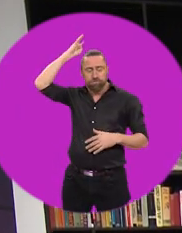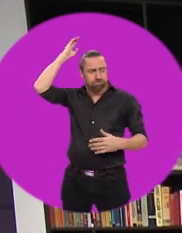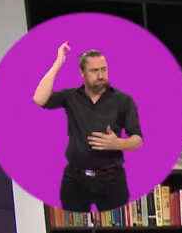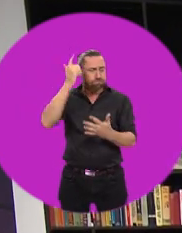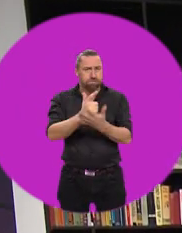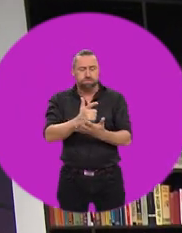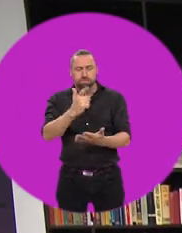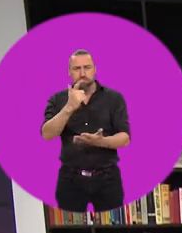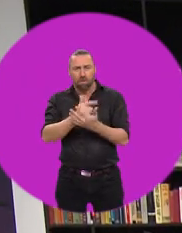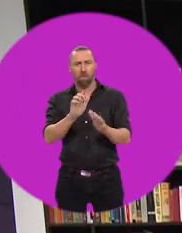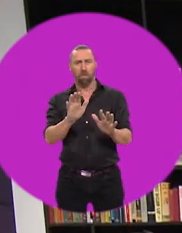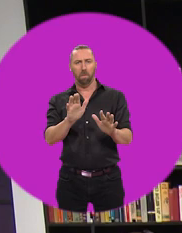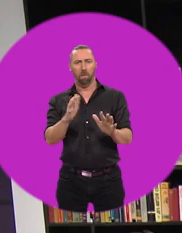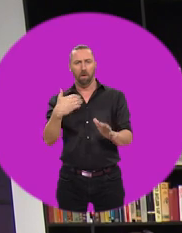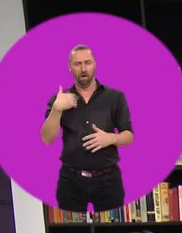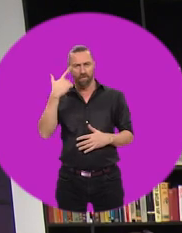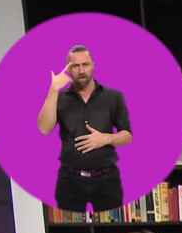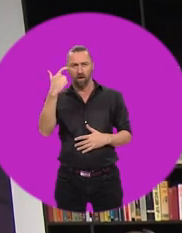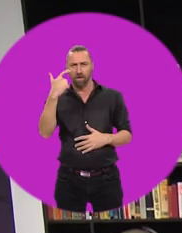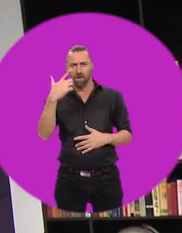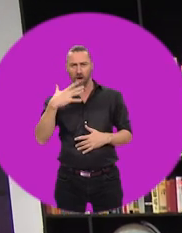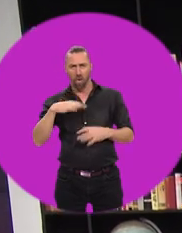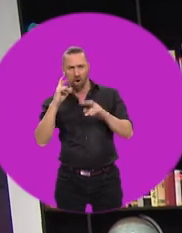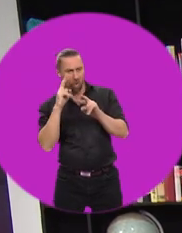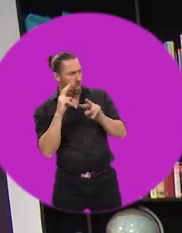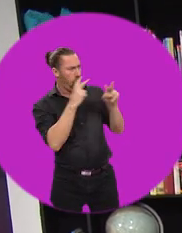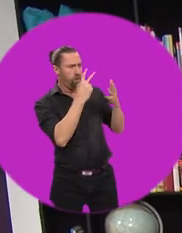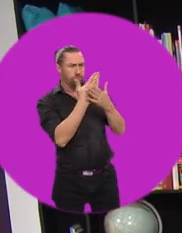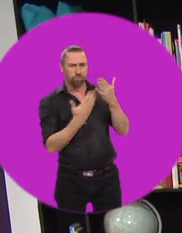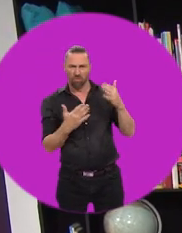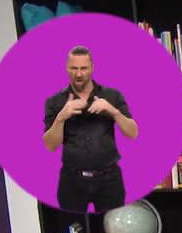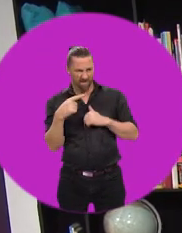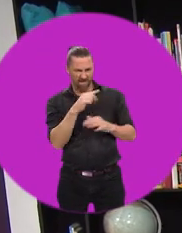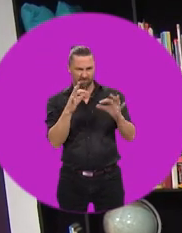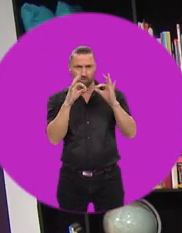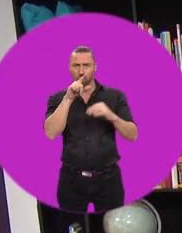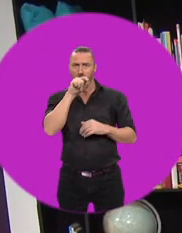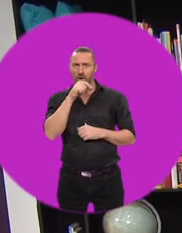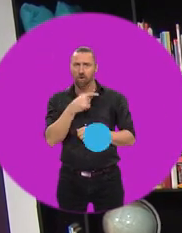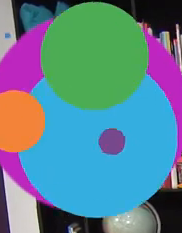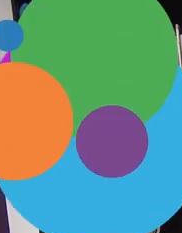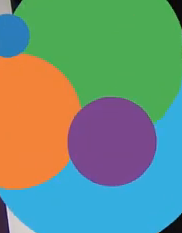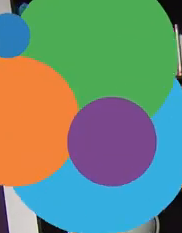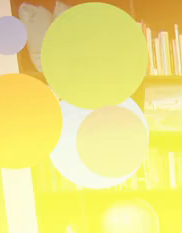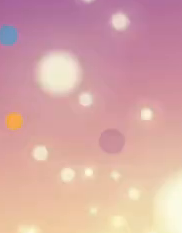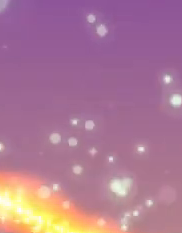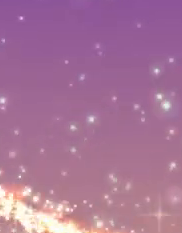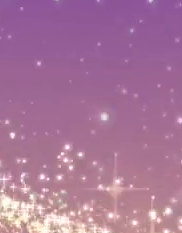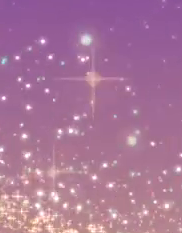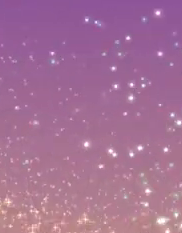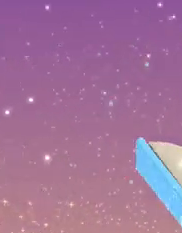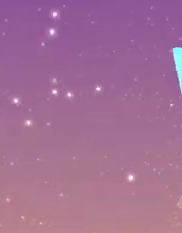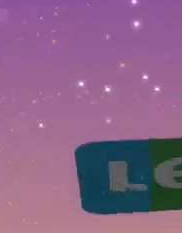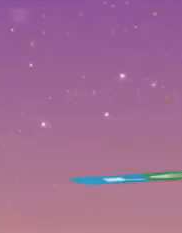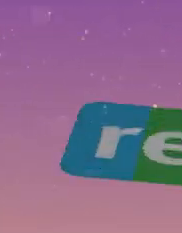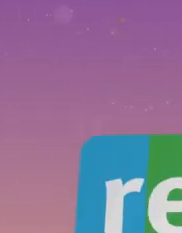that's a lot. It gives me an idea. Would you like to hear a story about this special little bird?